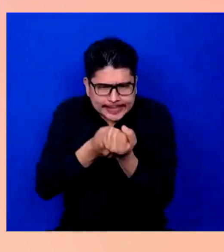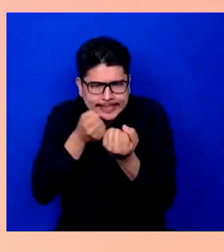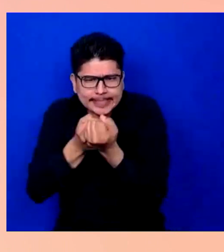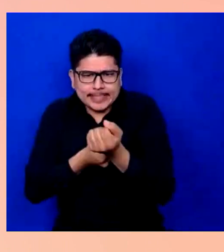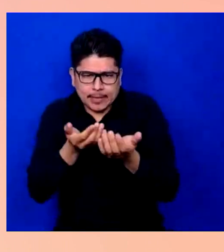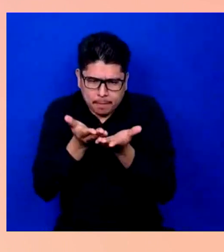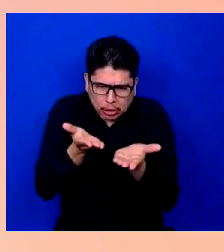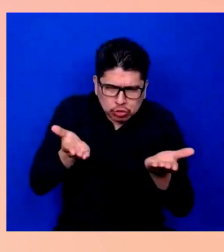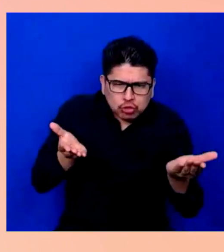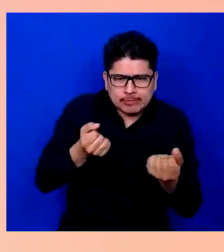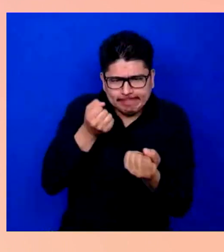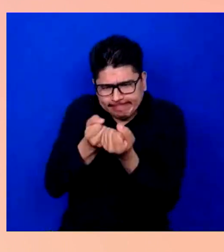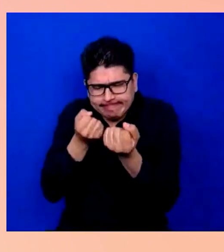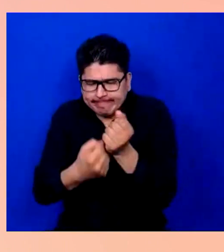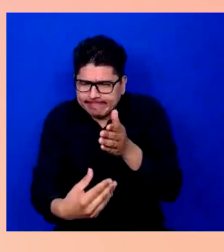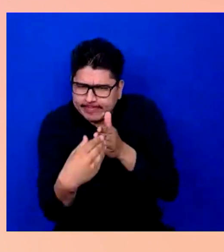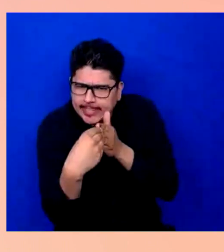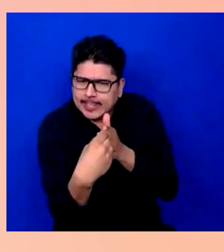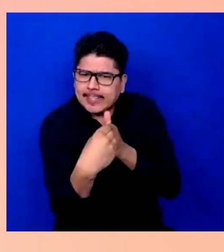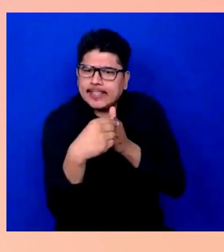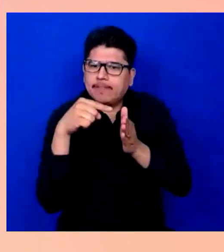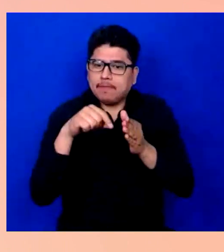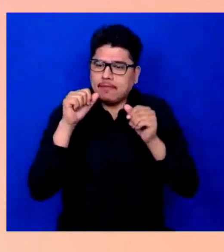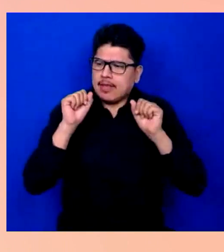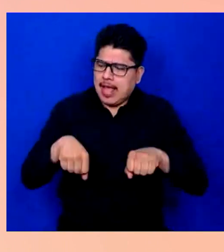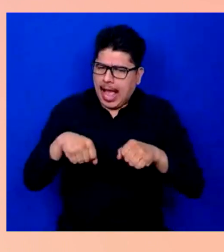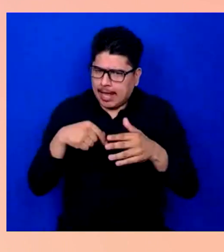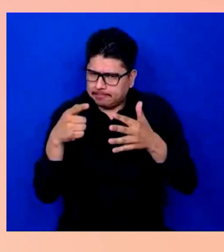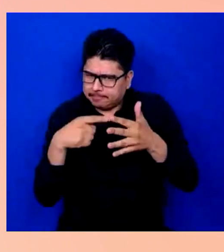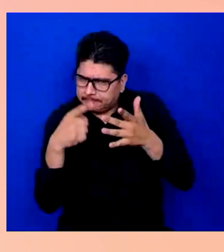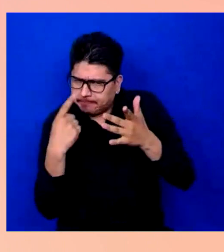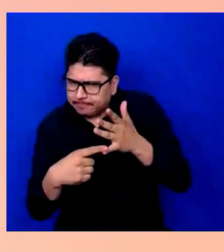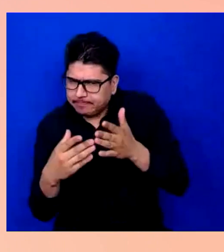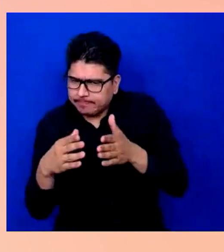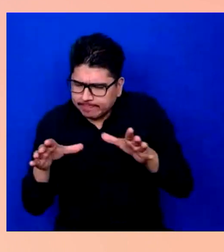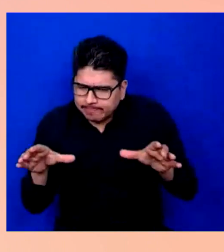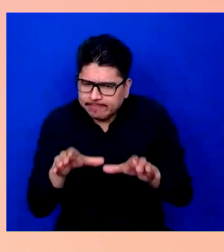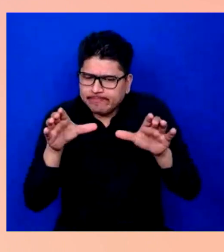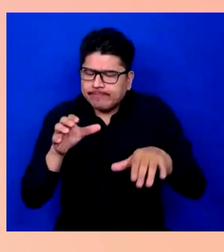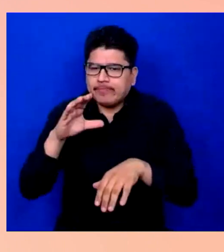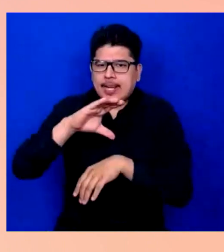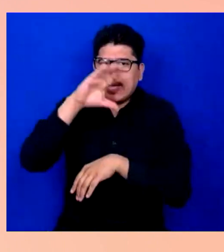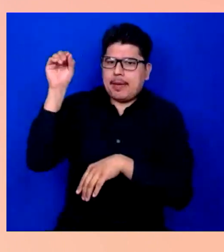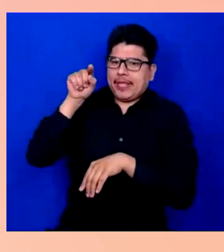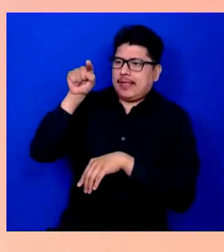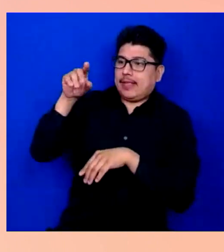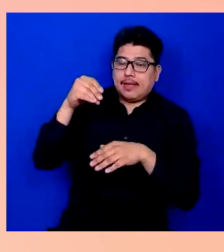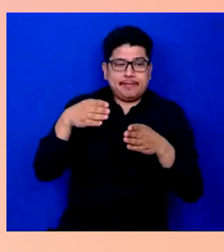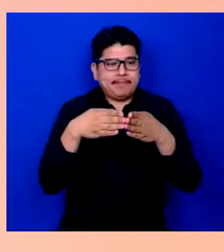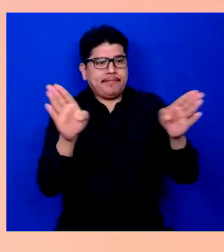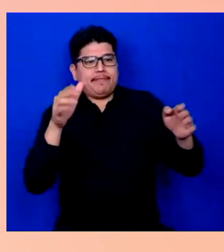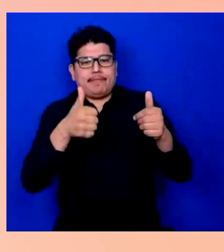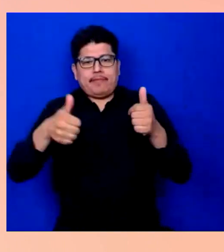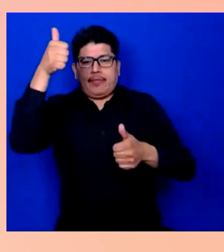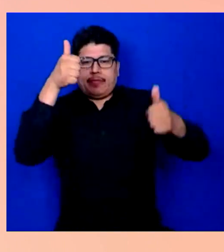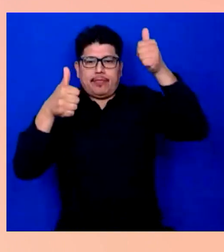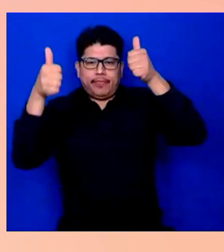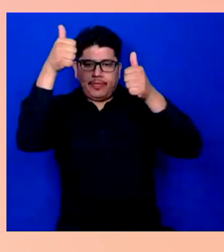that can lead employers and public authorities to